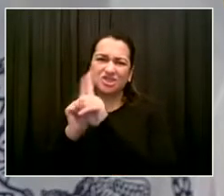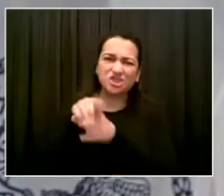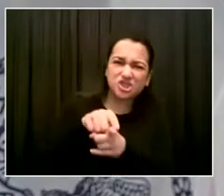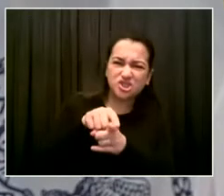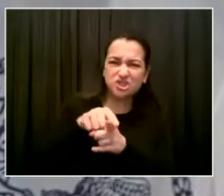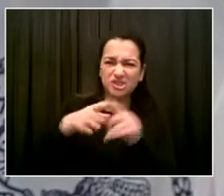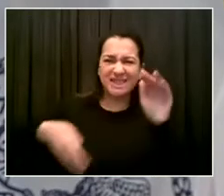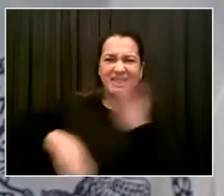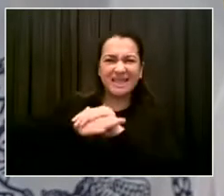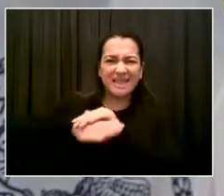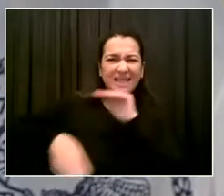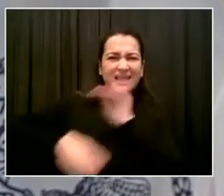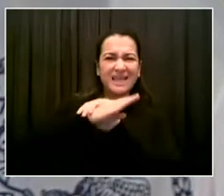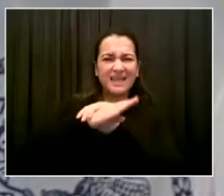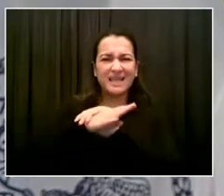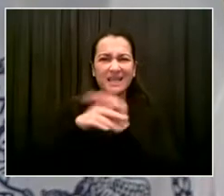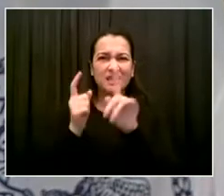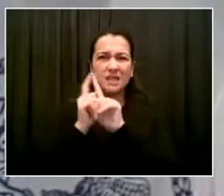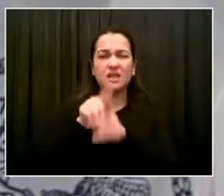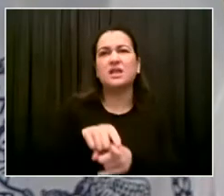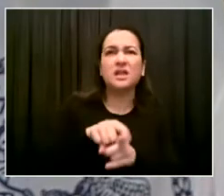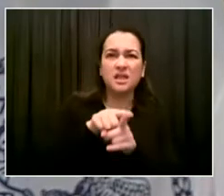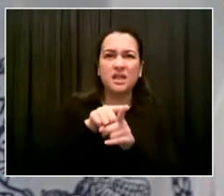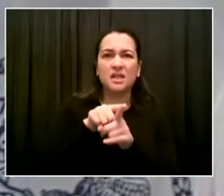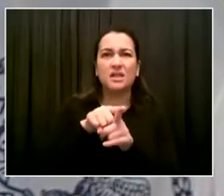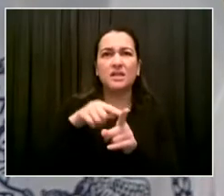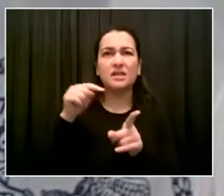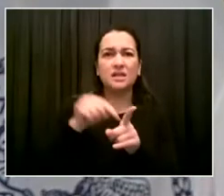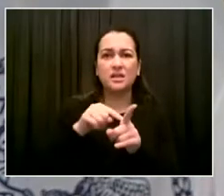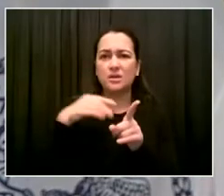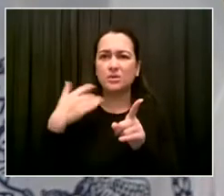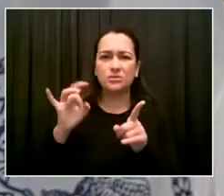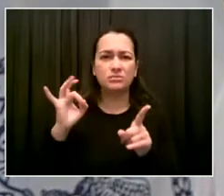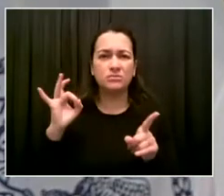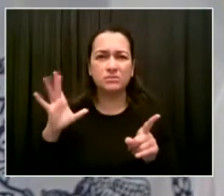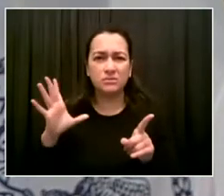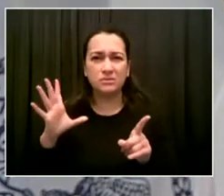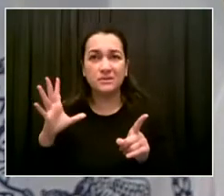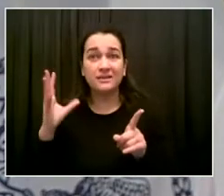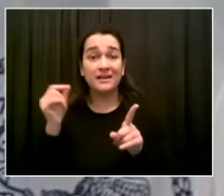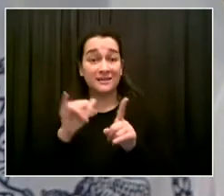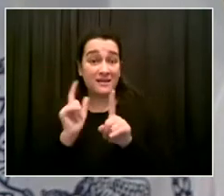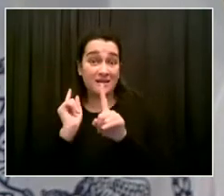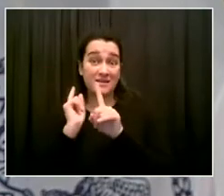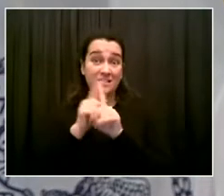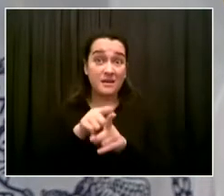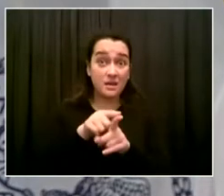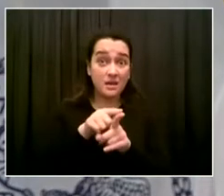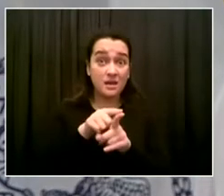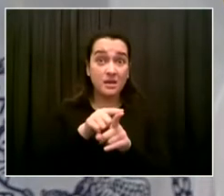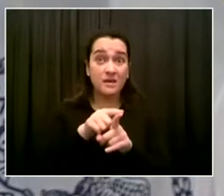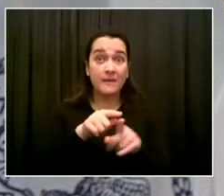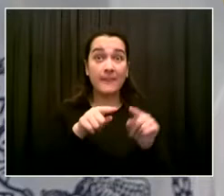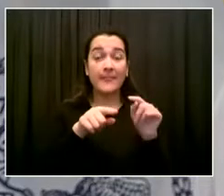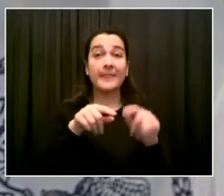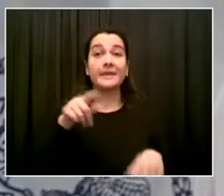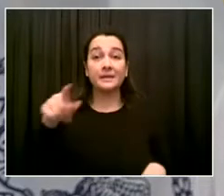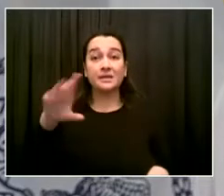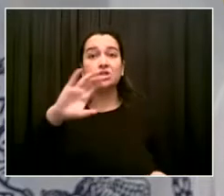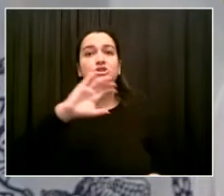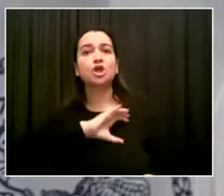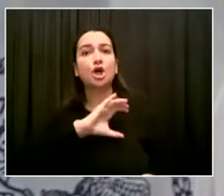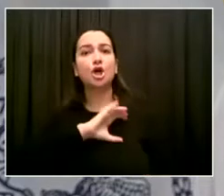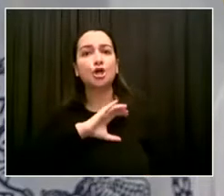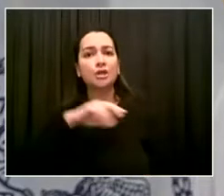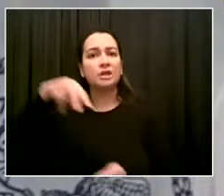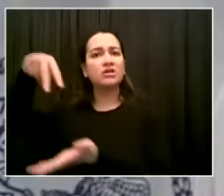But then to see a security guard standing nearby and not intervening, absolutely unacceptable. Look,